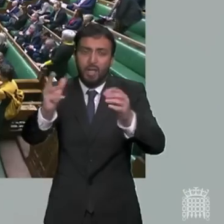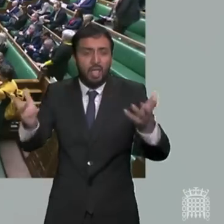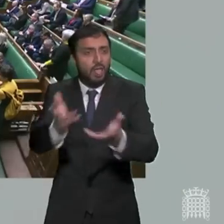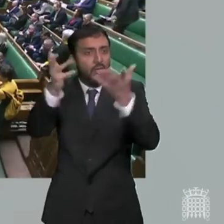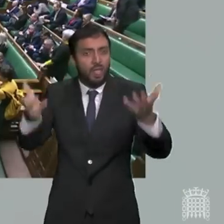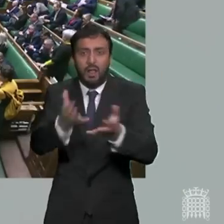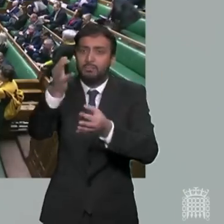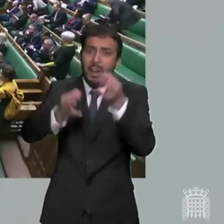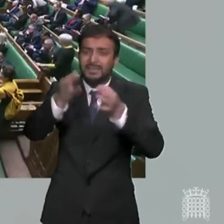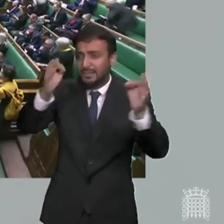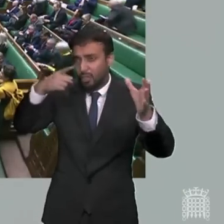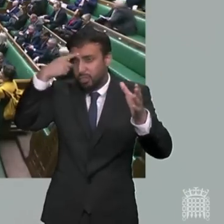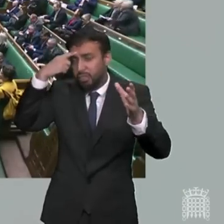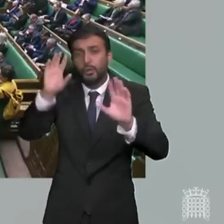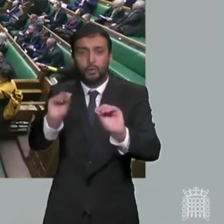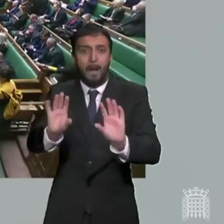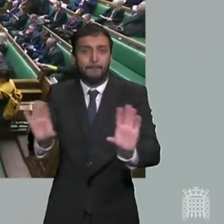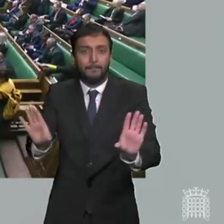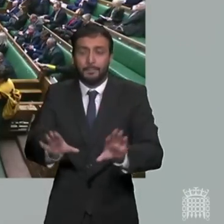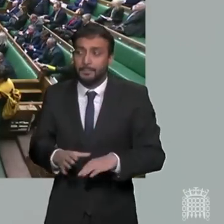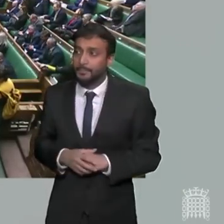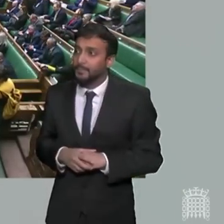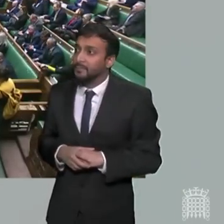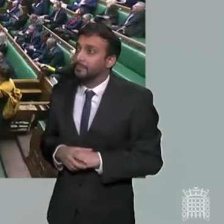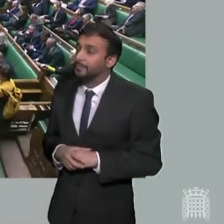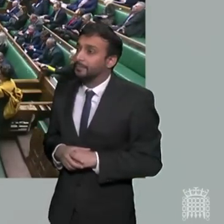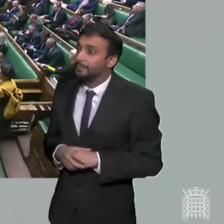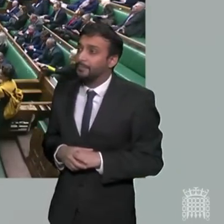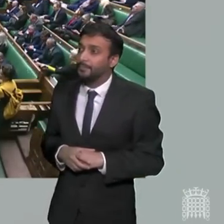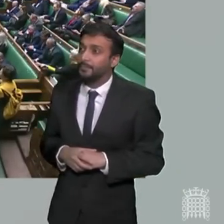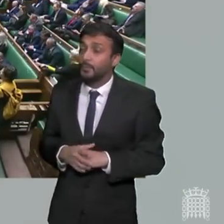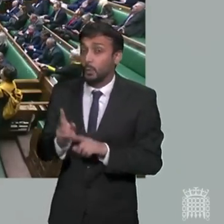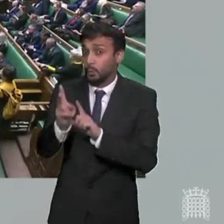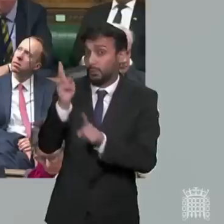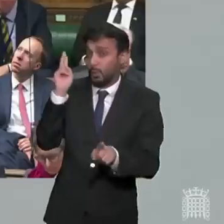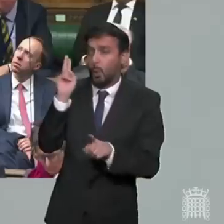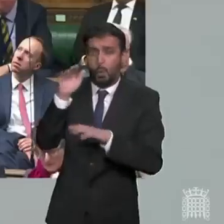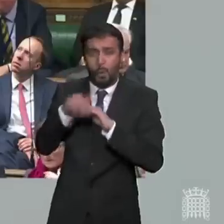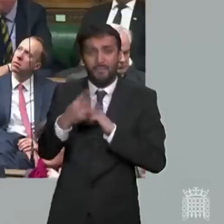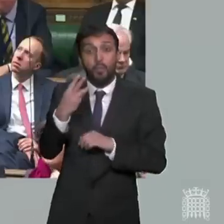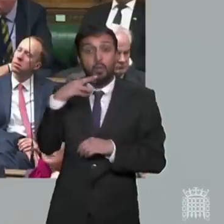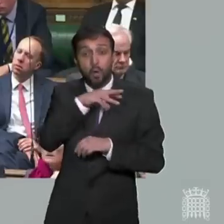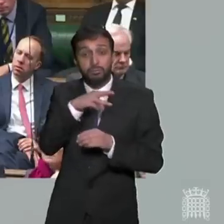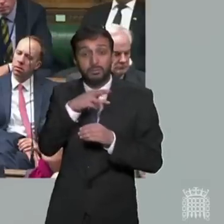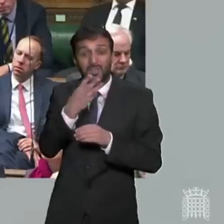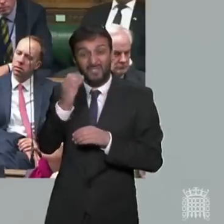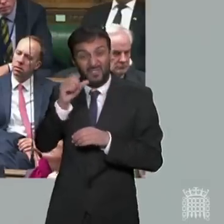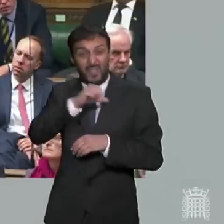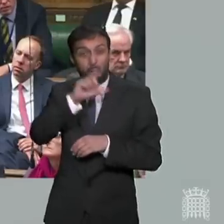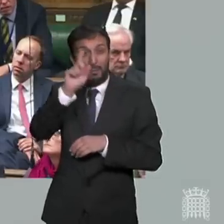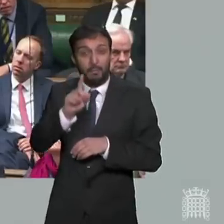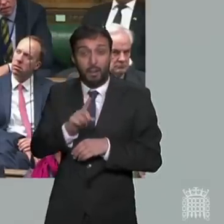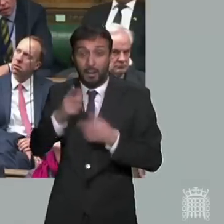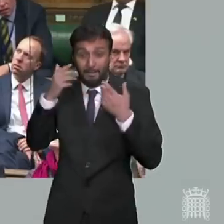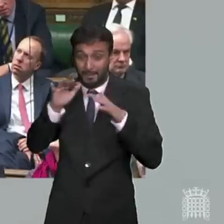Thank you, Mr. Speaker. 2 weeks ago, more than 350 people attended a meeting in Skegness to discuss the use of